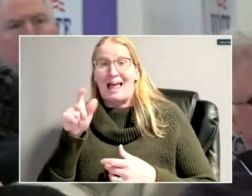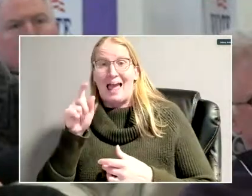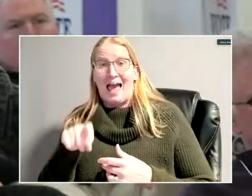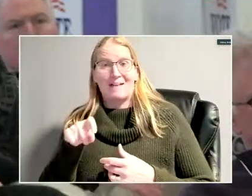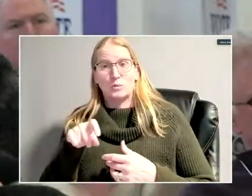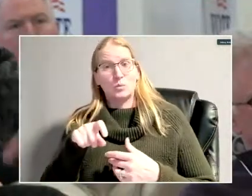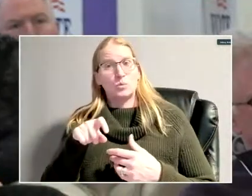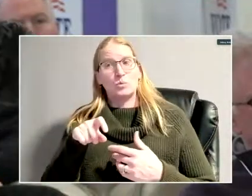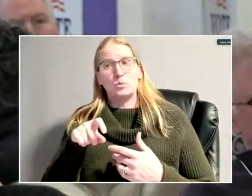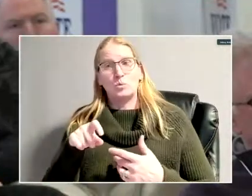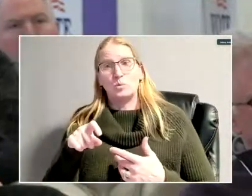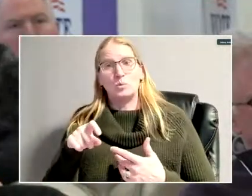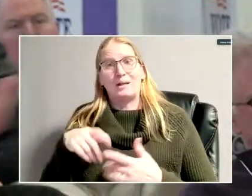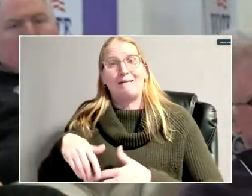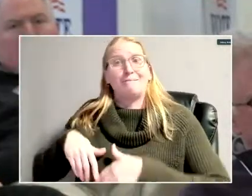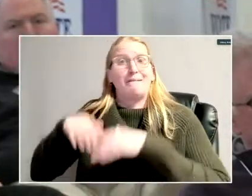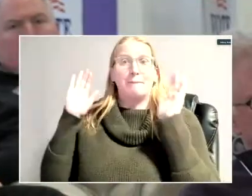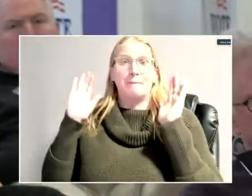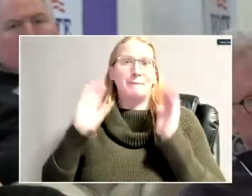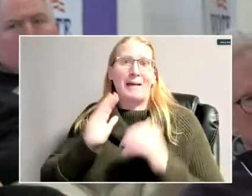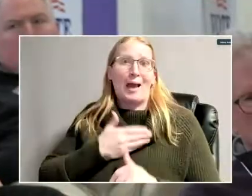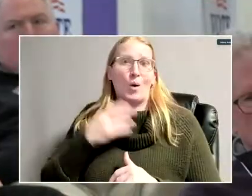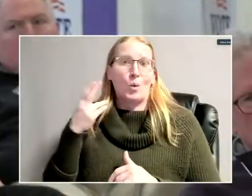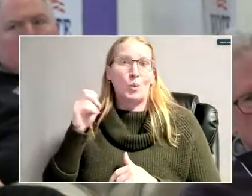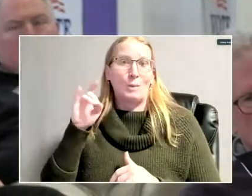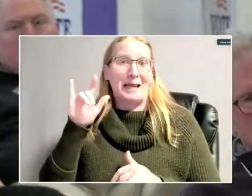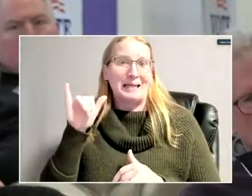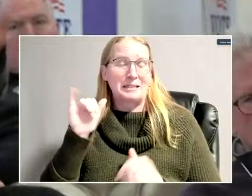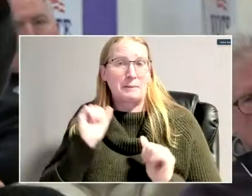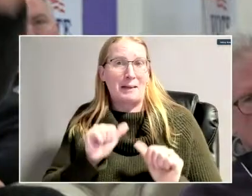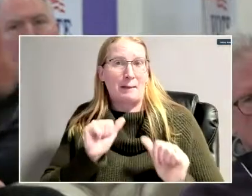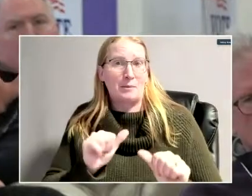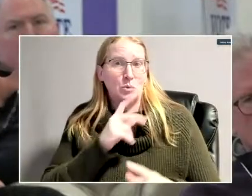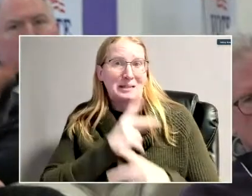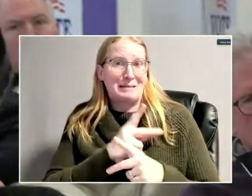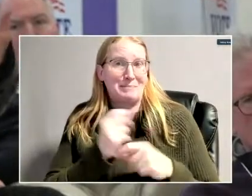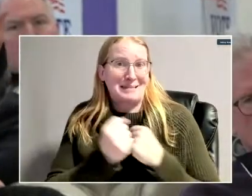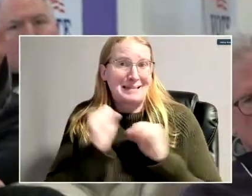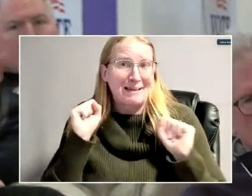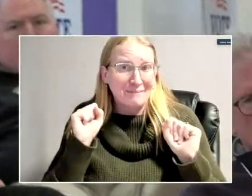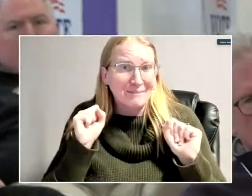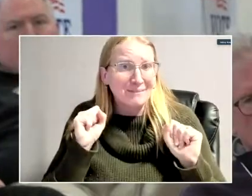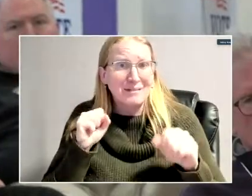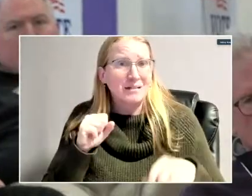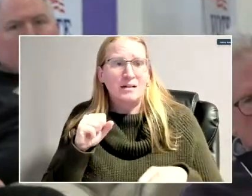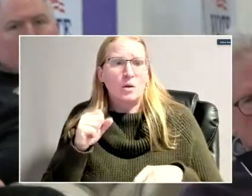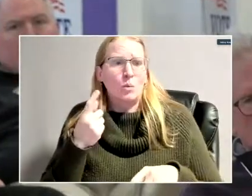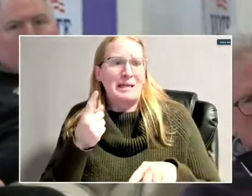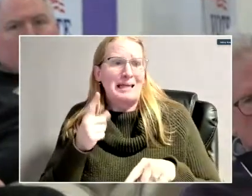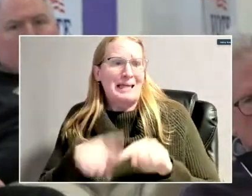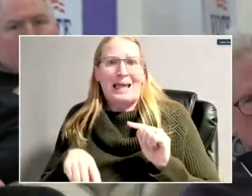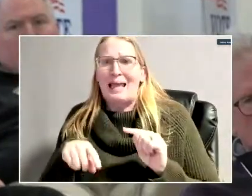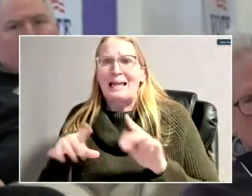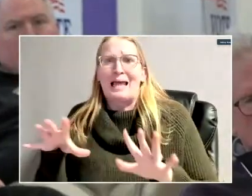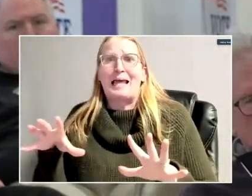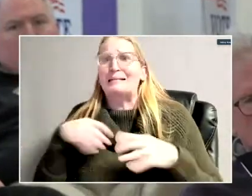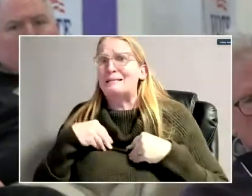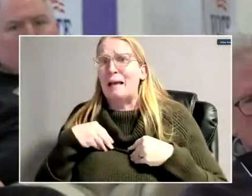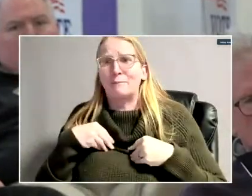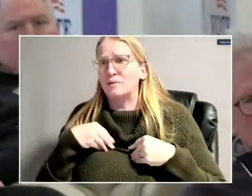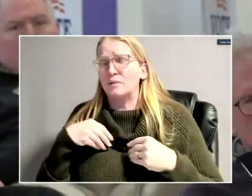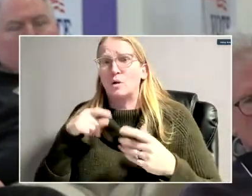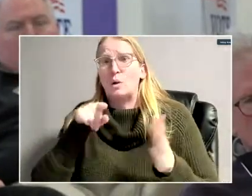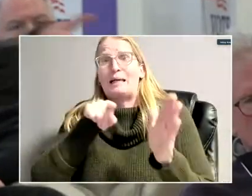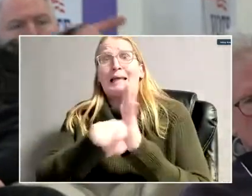our Humanity in order to be safe so much that it's we accept killing 30,000 plus